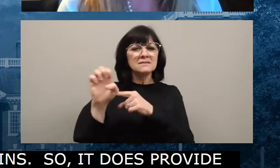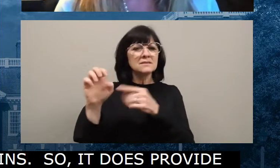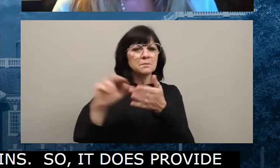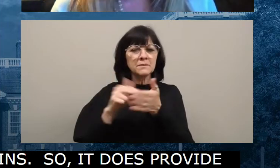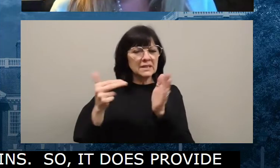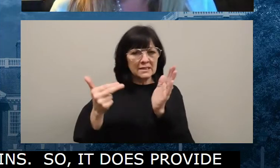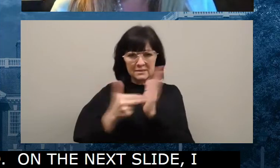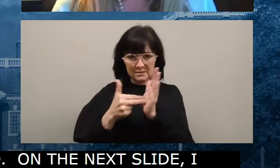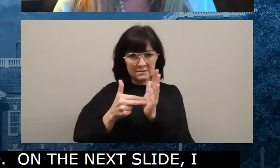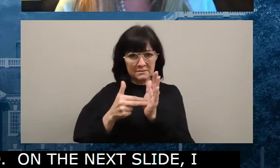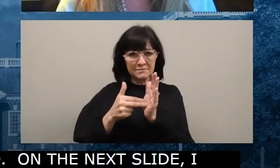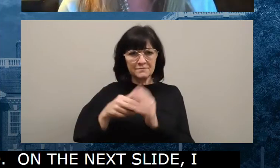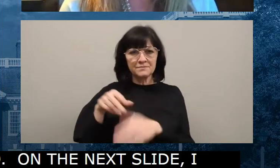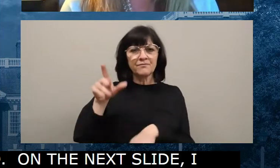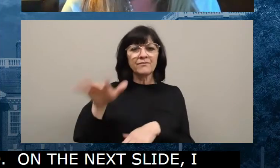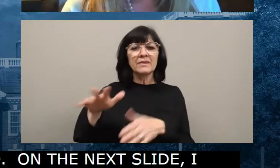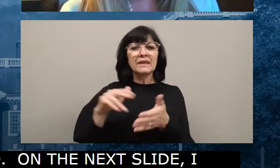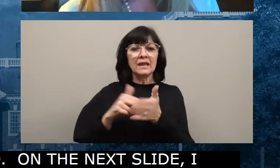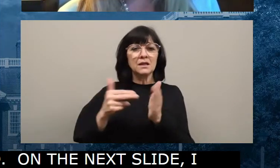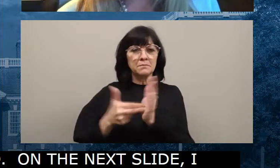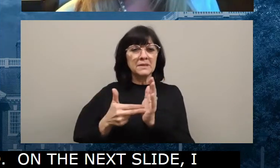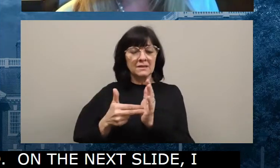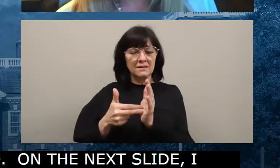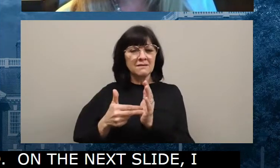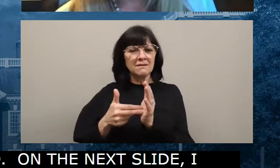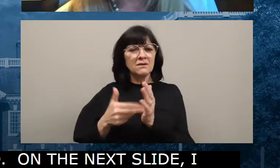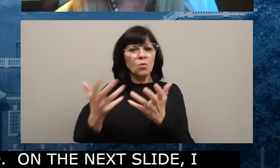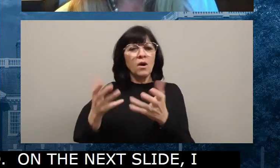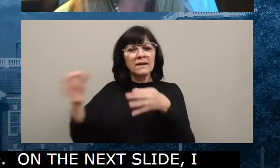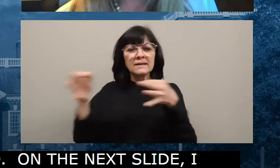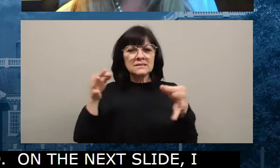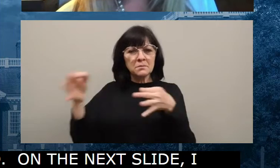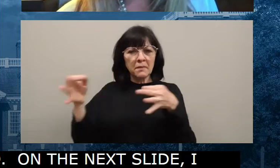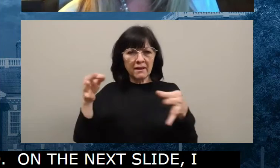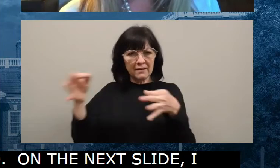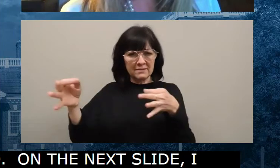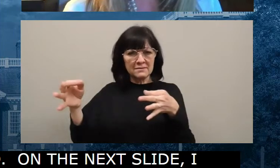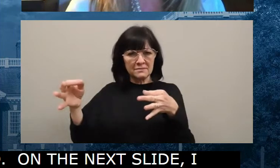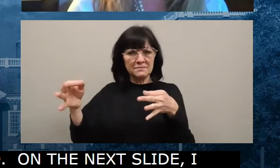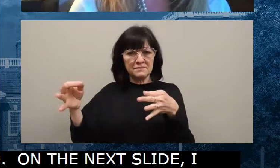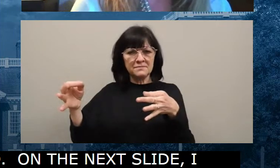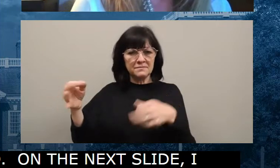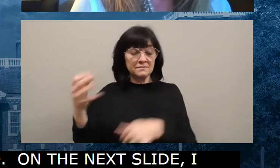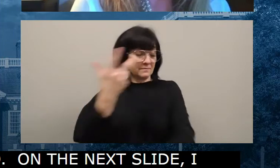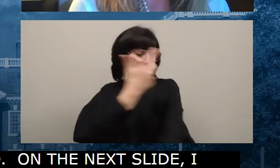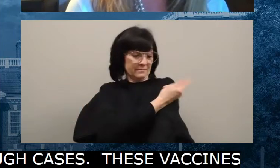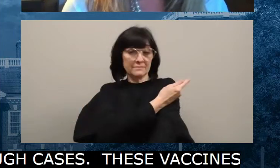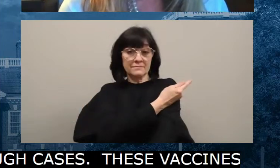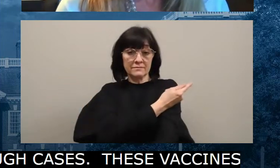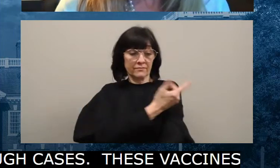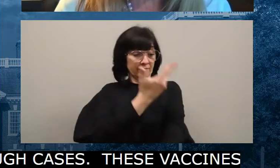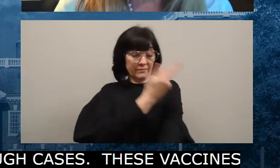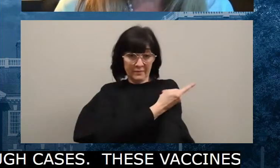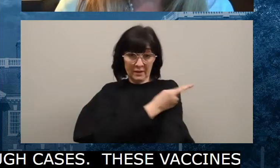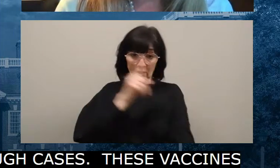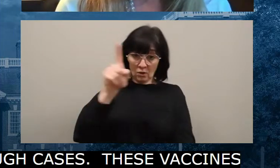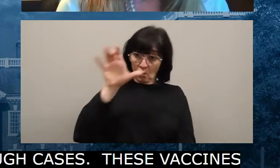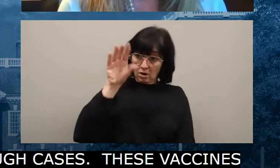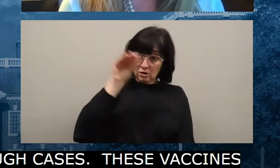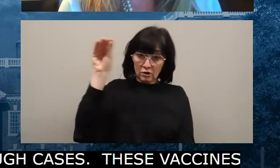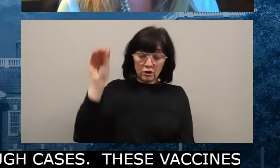are great. These vaccines are very effective, but no vaccine is